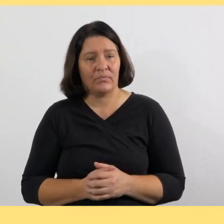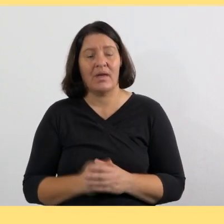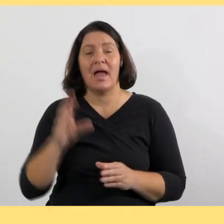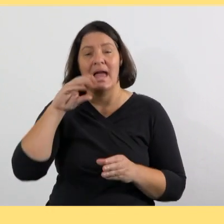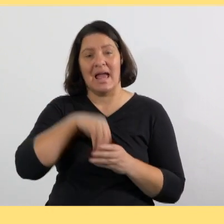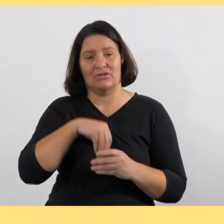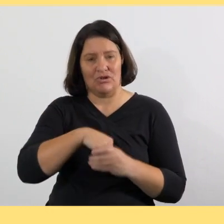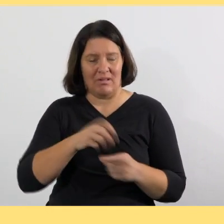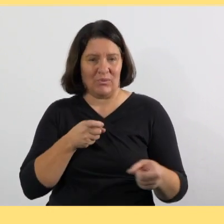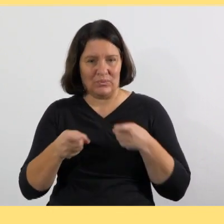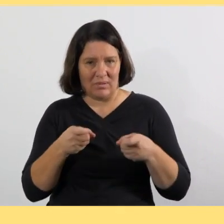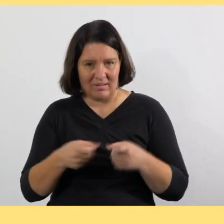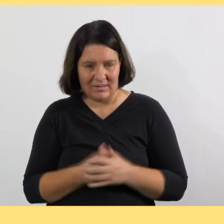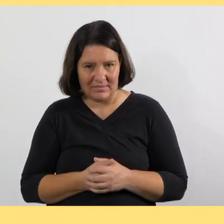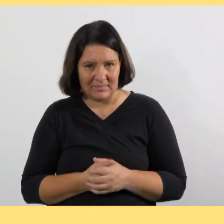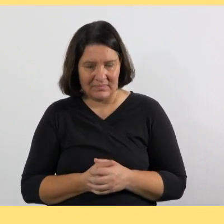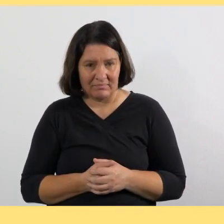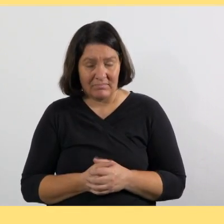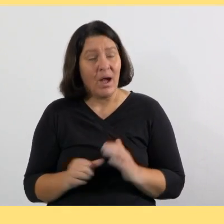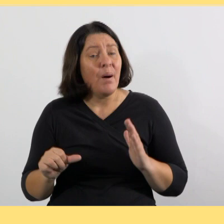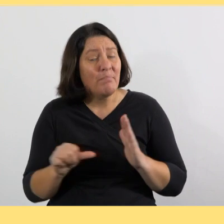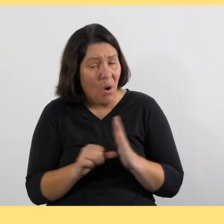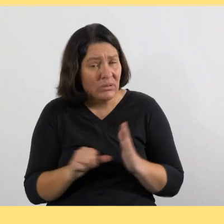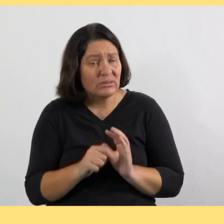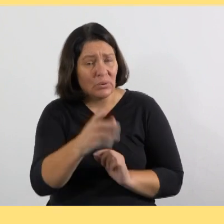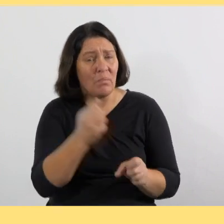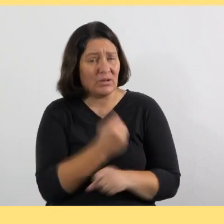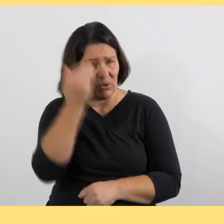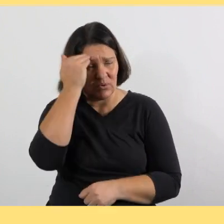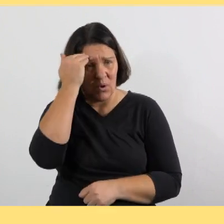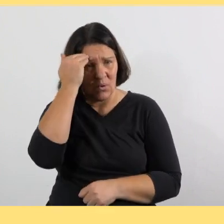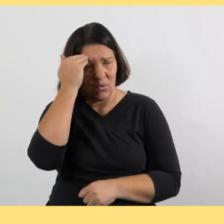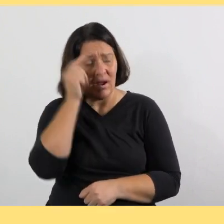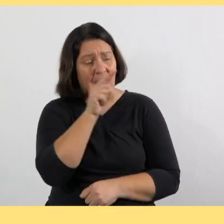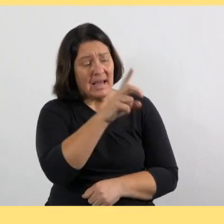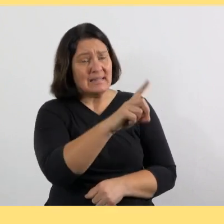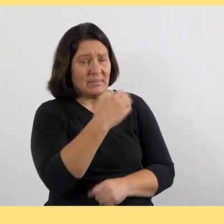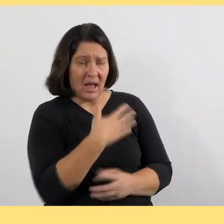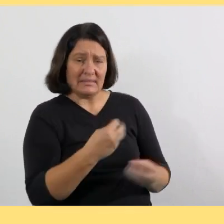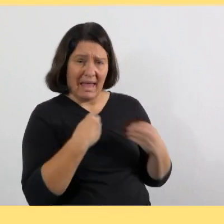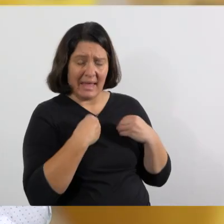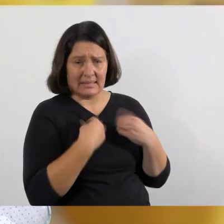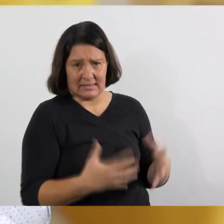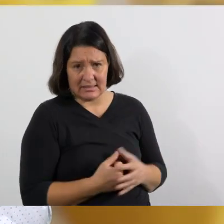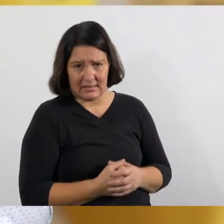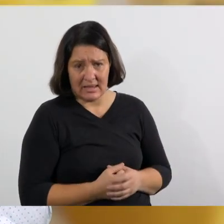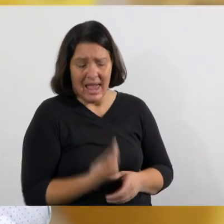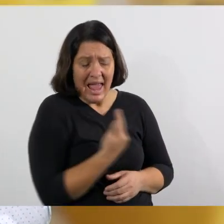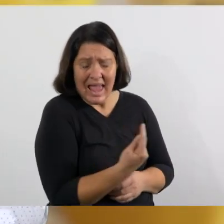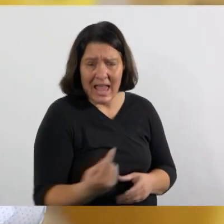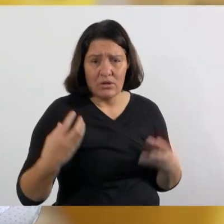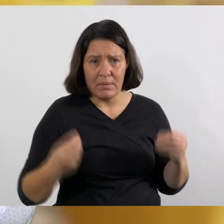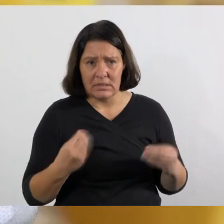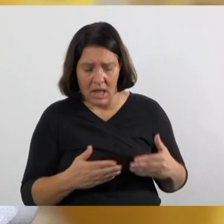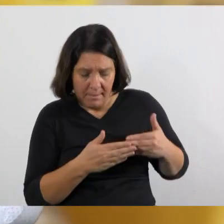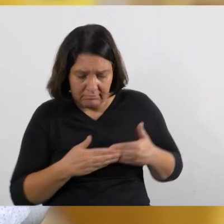to internal controls. Very important to know that our debtors are assets, and every business has